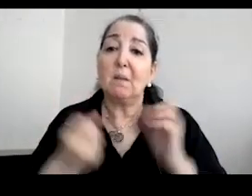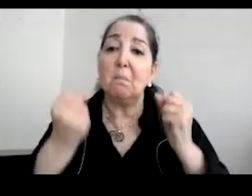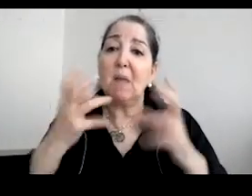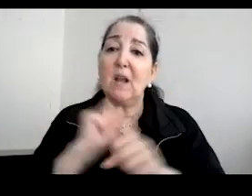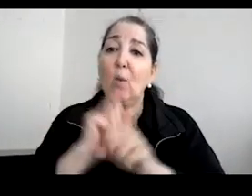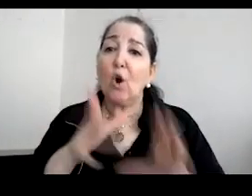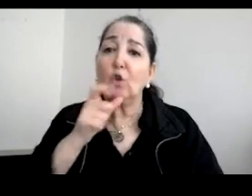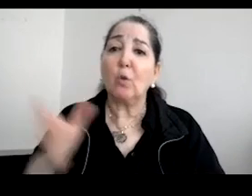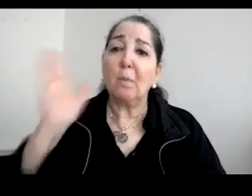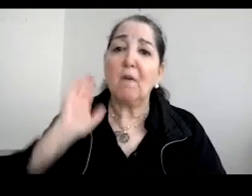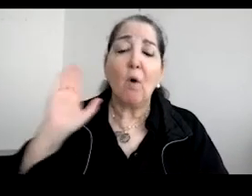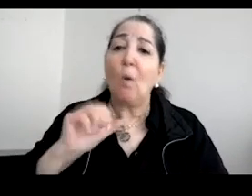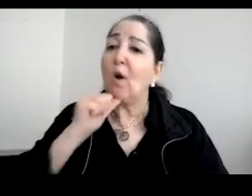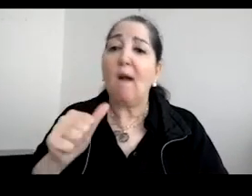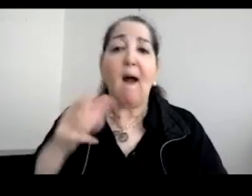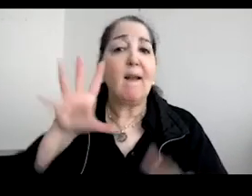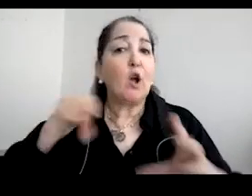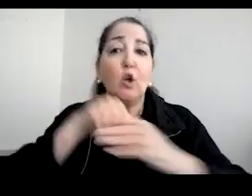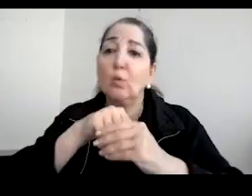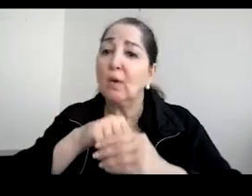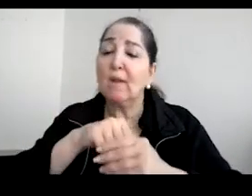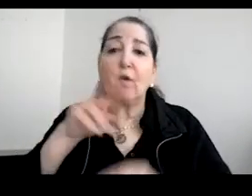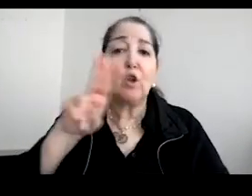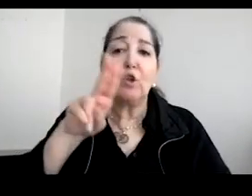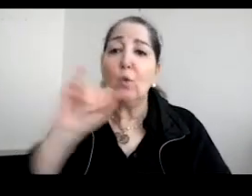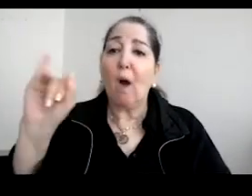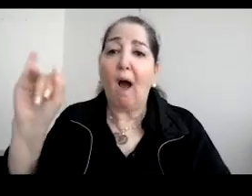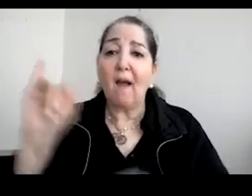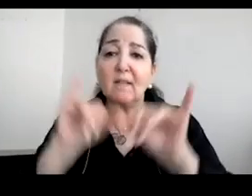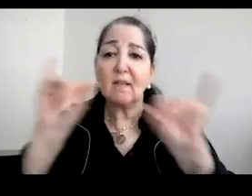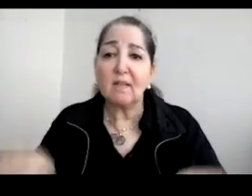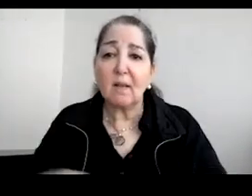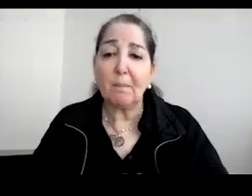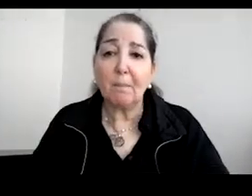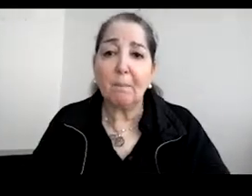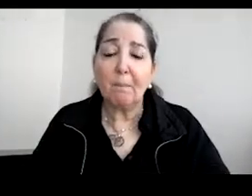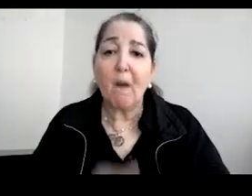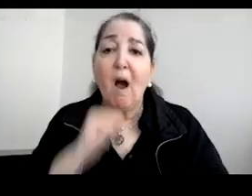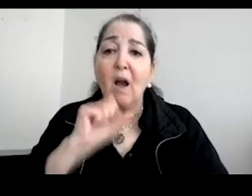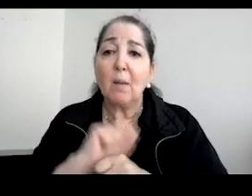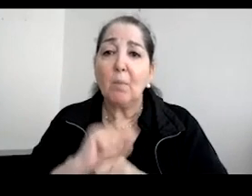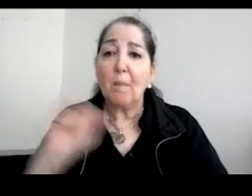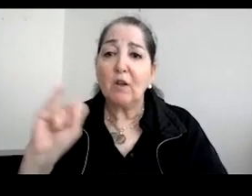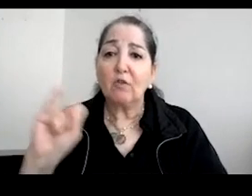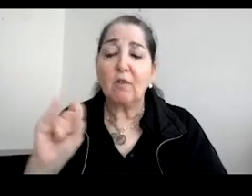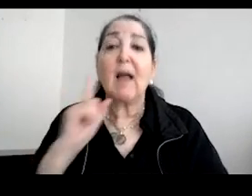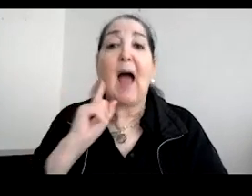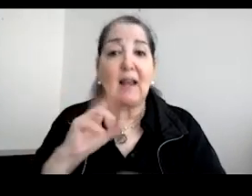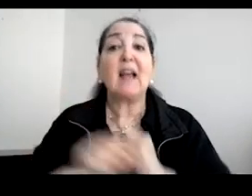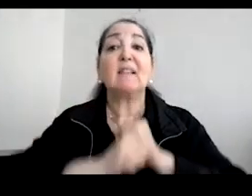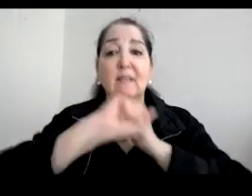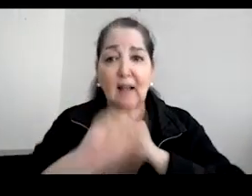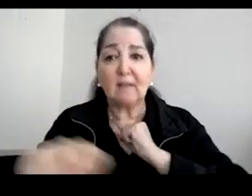UI system. It extended the duration of eligibility for those benefits